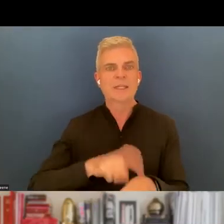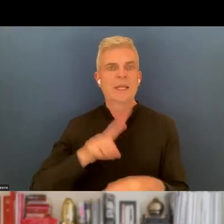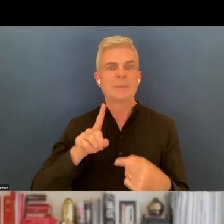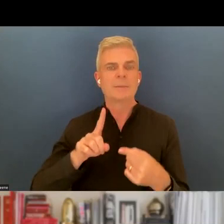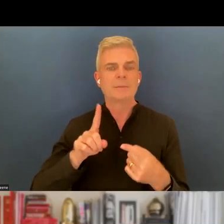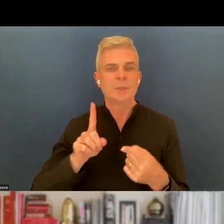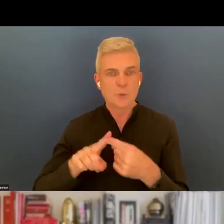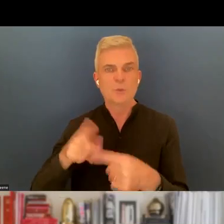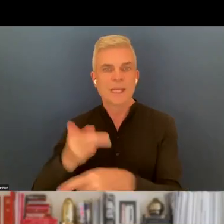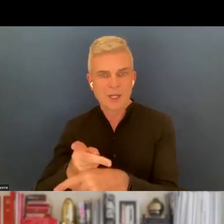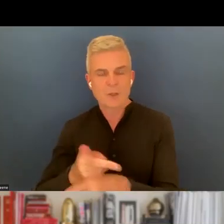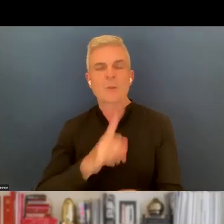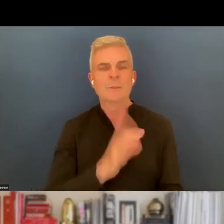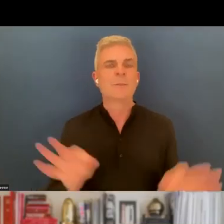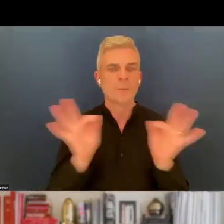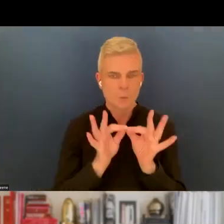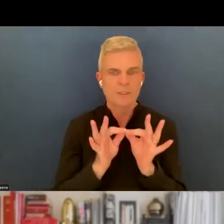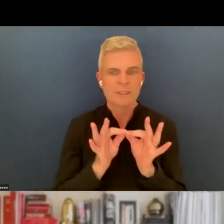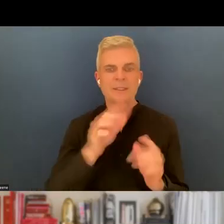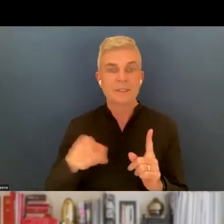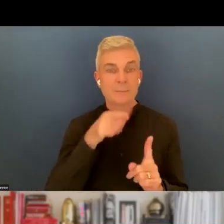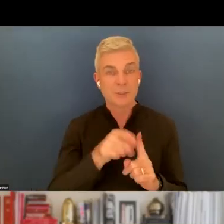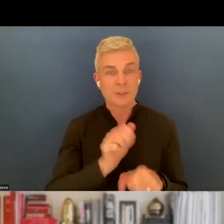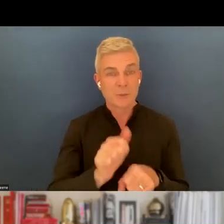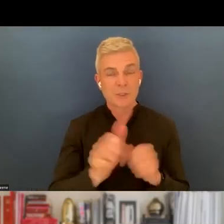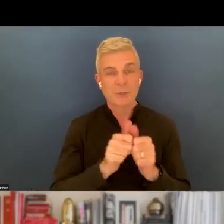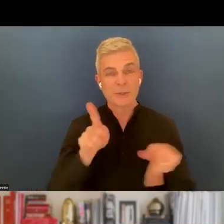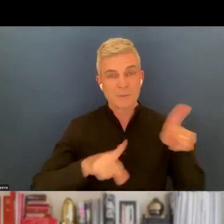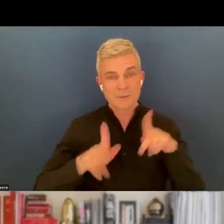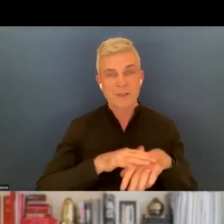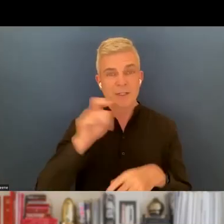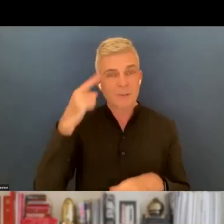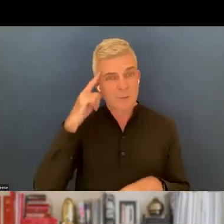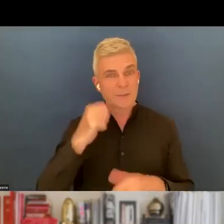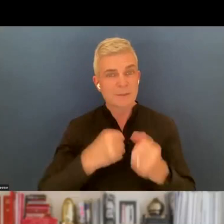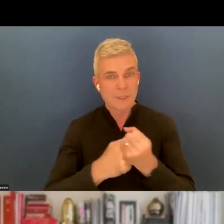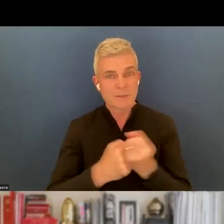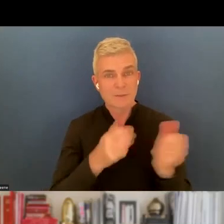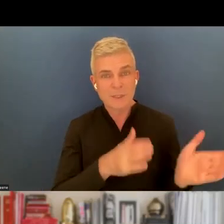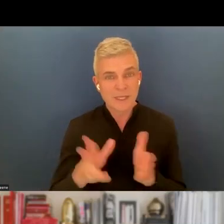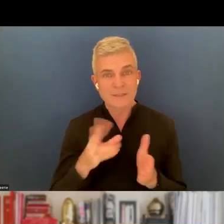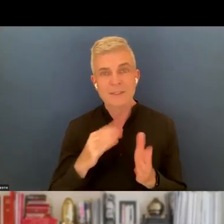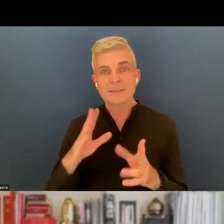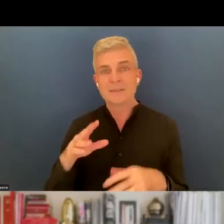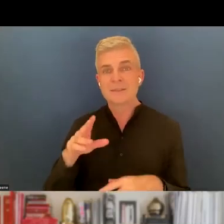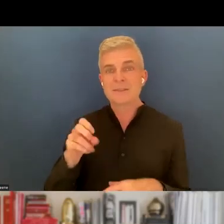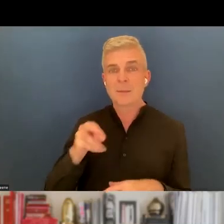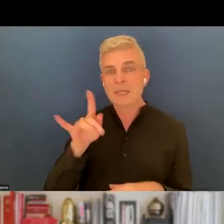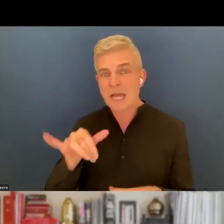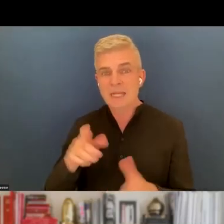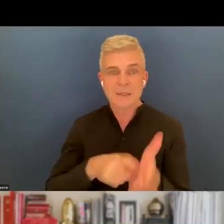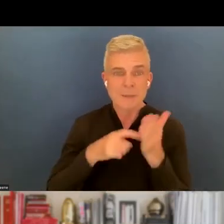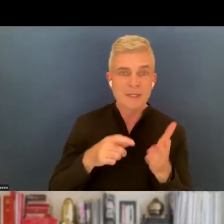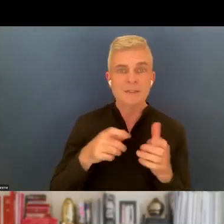really important, especially working with folks on government sponsored plans and the kind of supply demand challenges in the behavioral health space